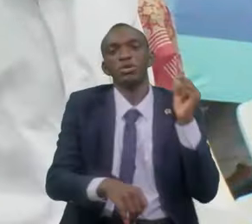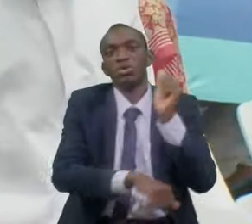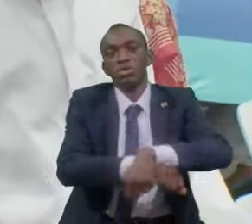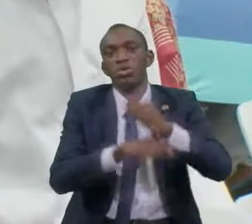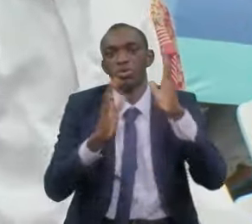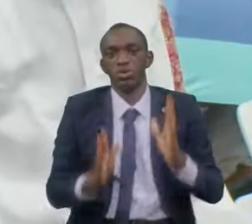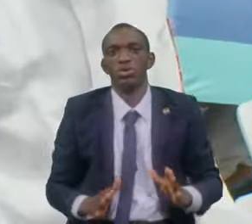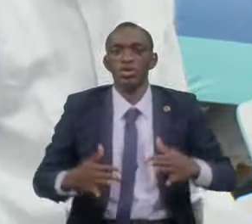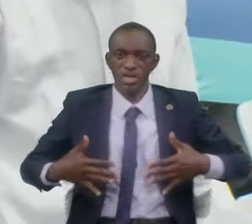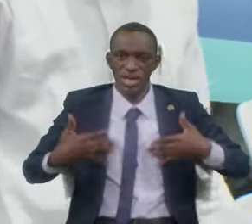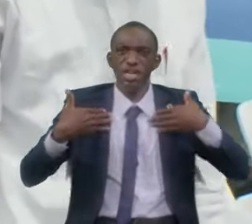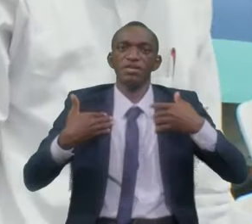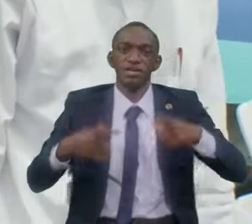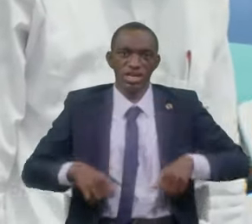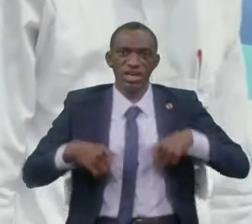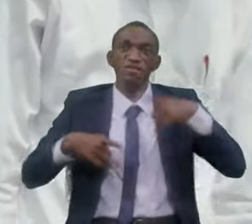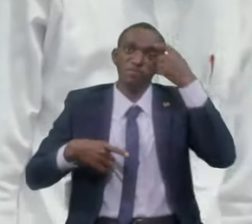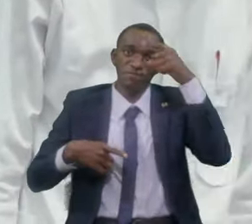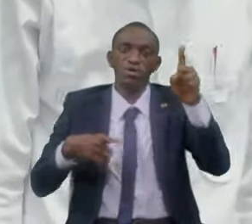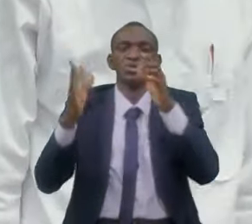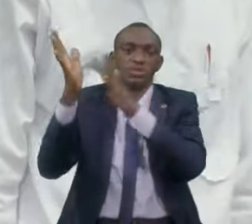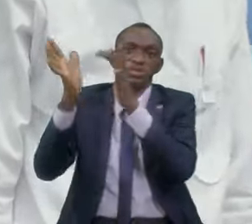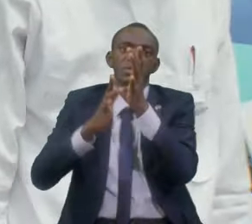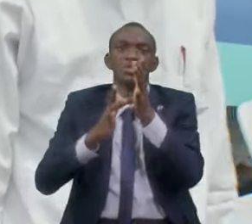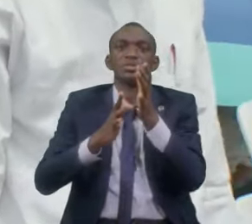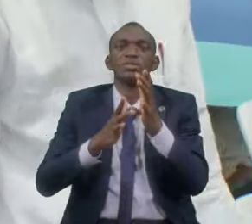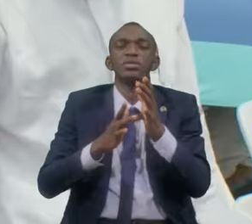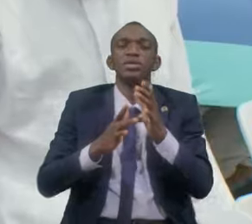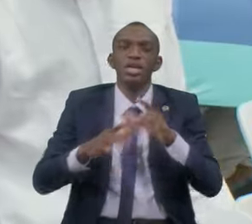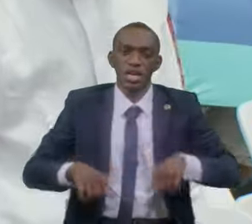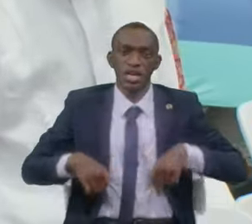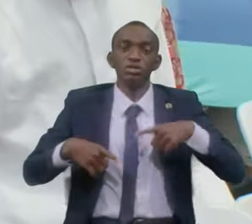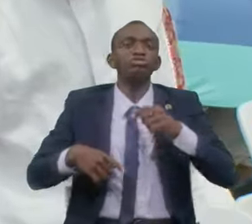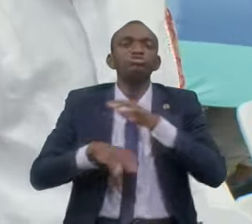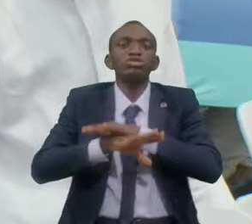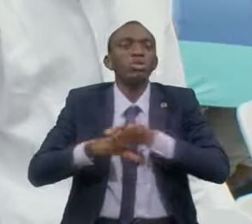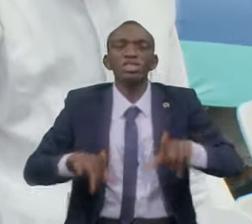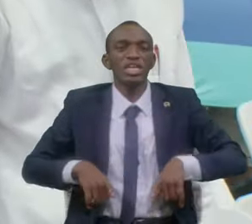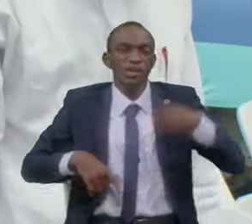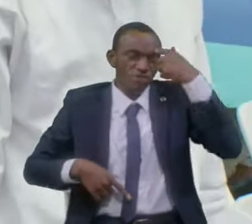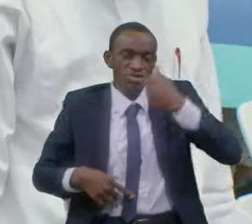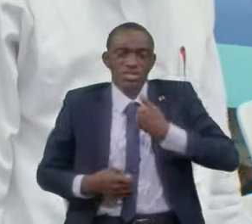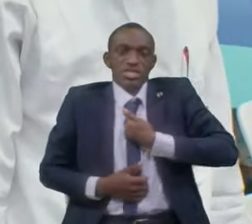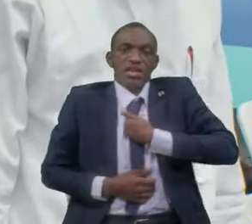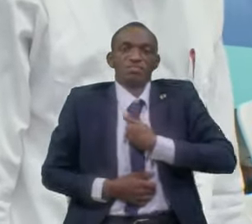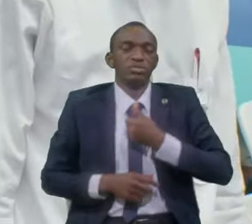Live for him. Live for him. Don't live for self. Live for him.